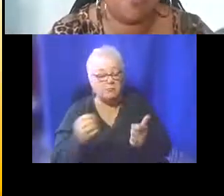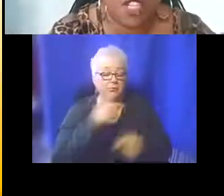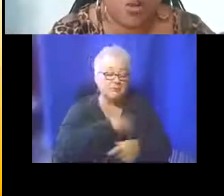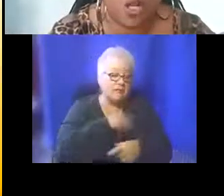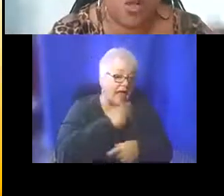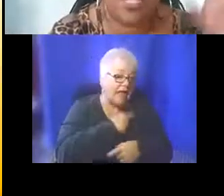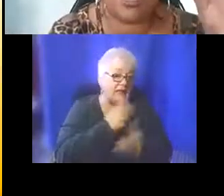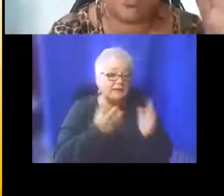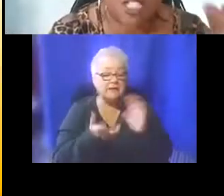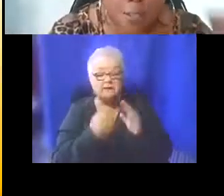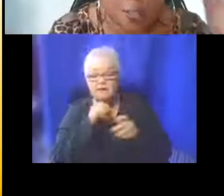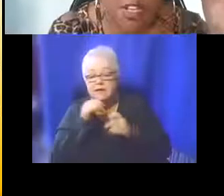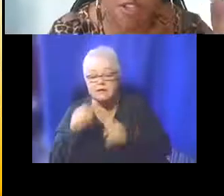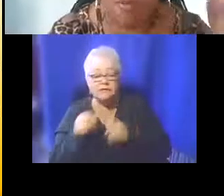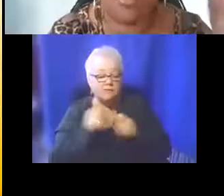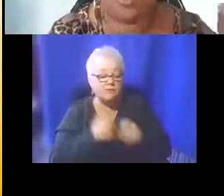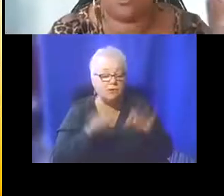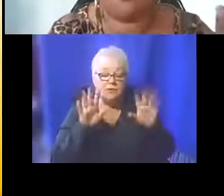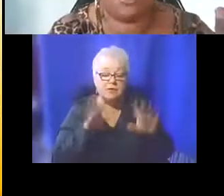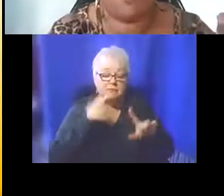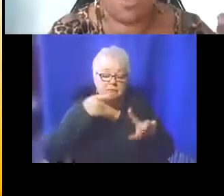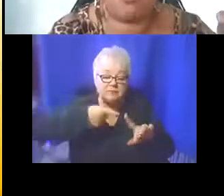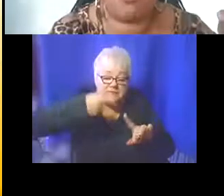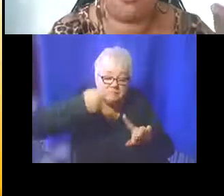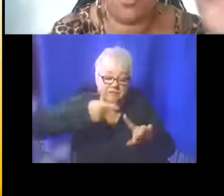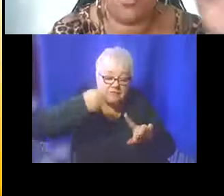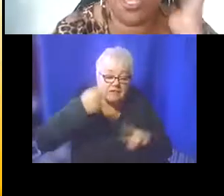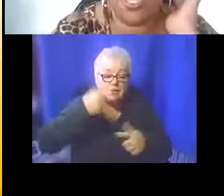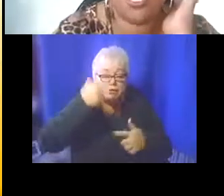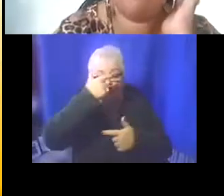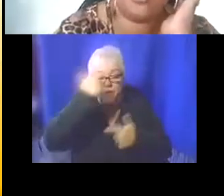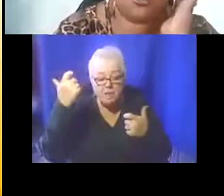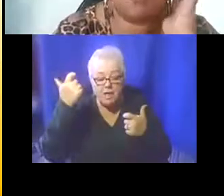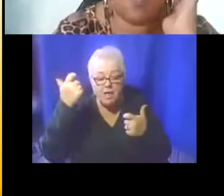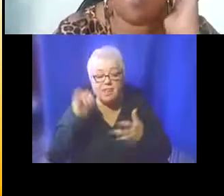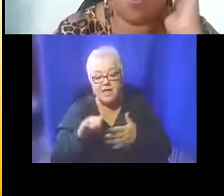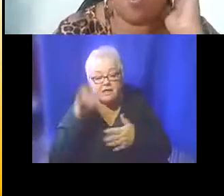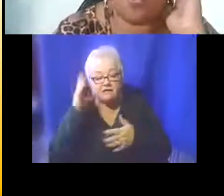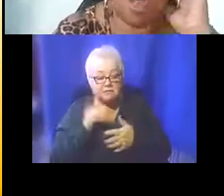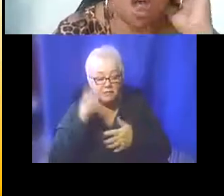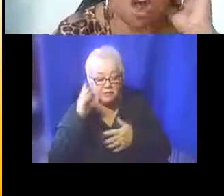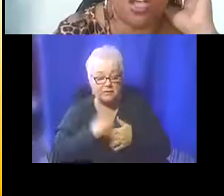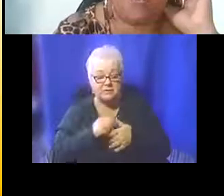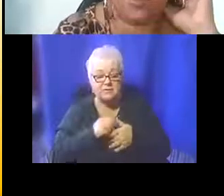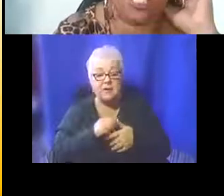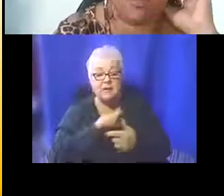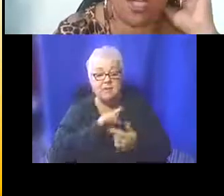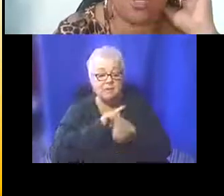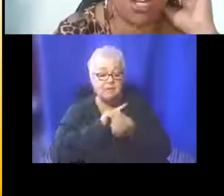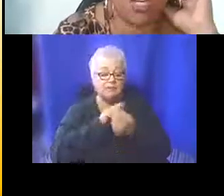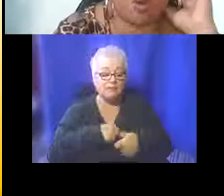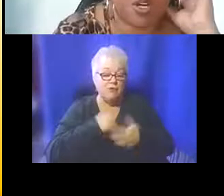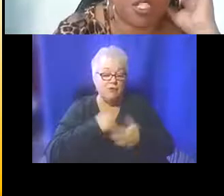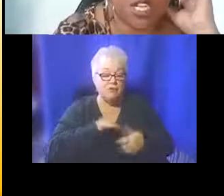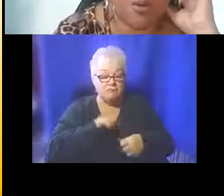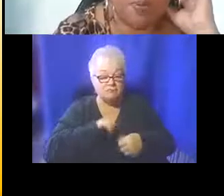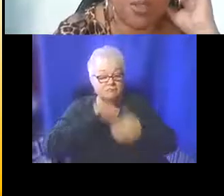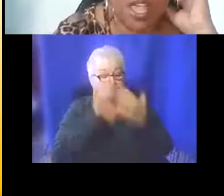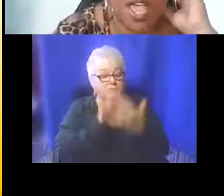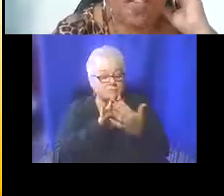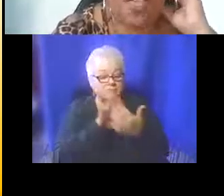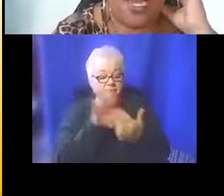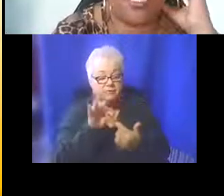as an individual. It's specifically about the trauma they've gone through. It meets the survivor where they are and views them as a unique